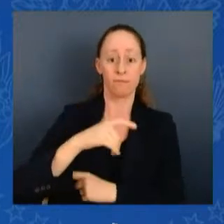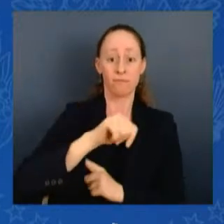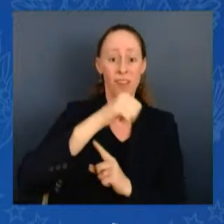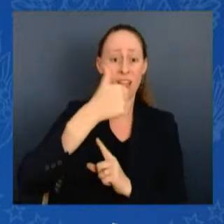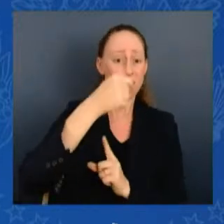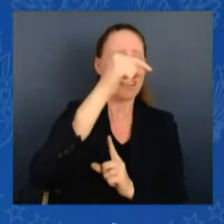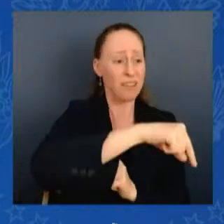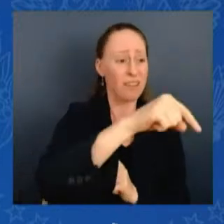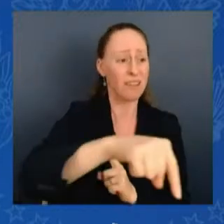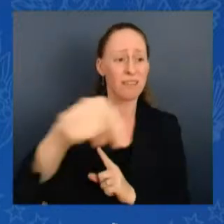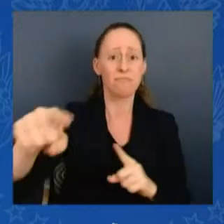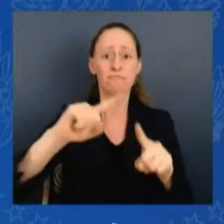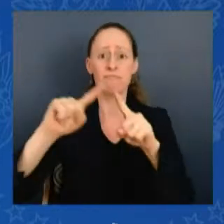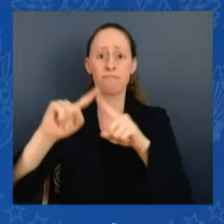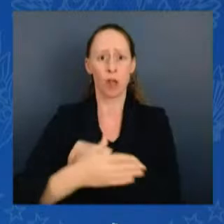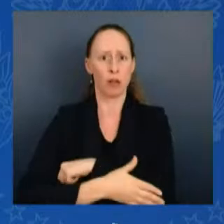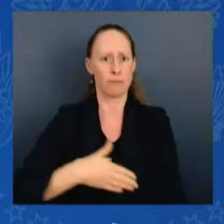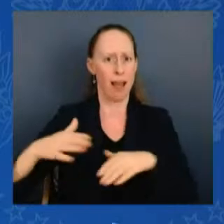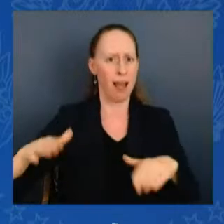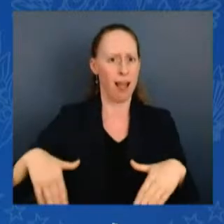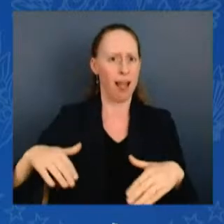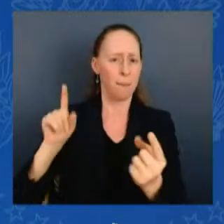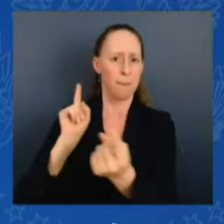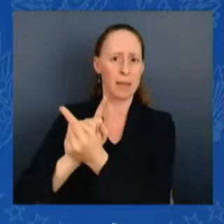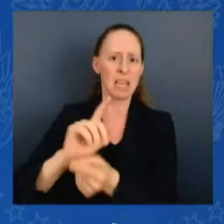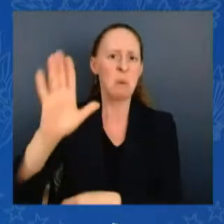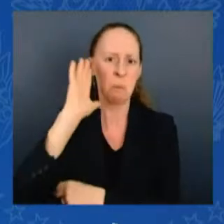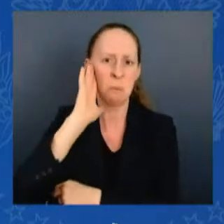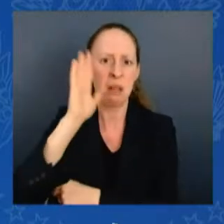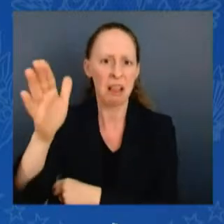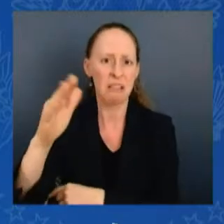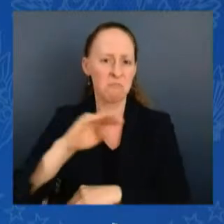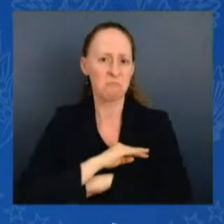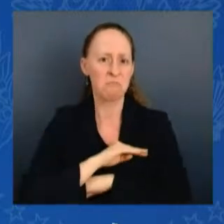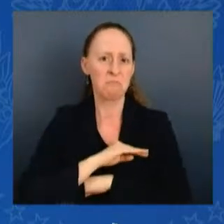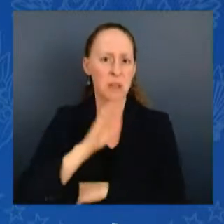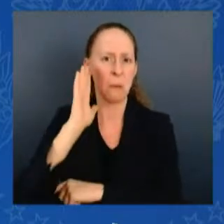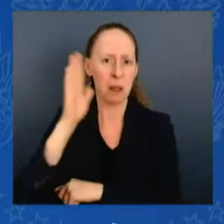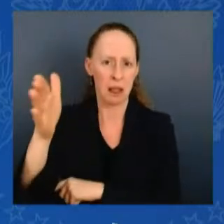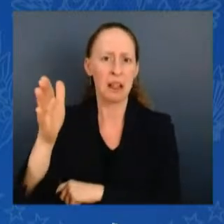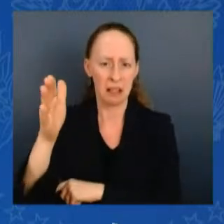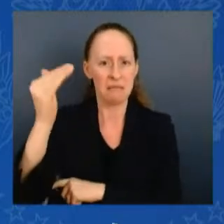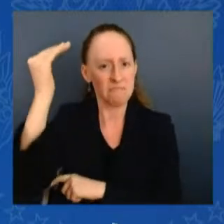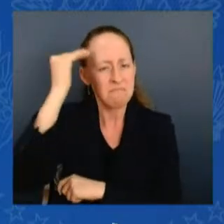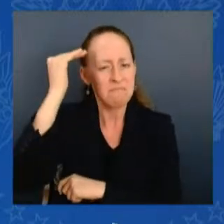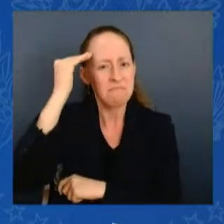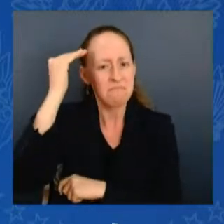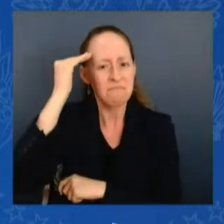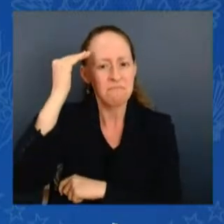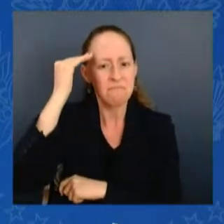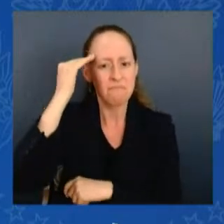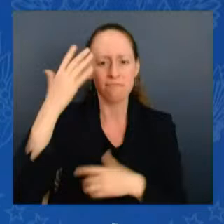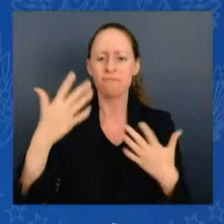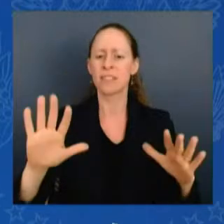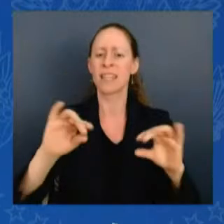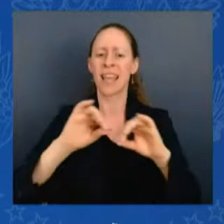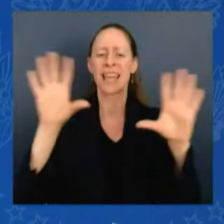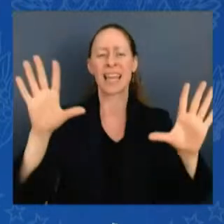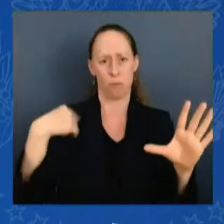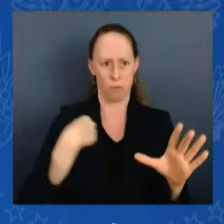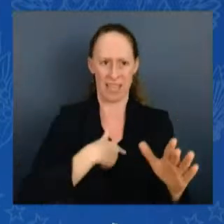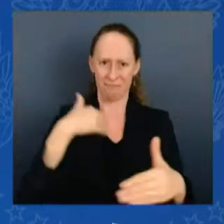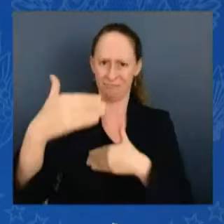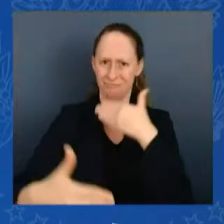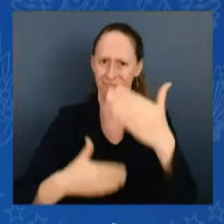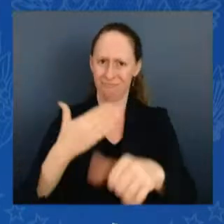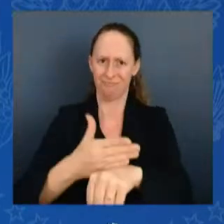soon. This remarkable progress, proof that our commitment is broad and deep, that